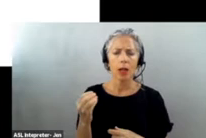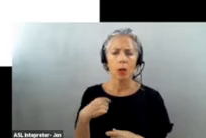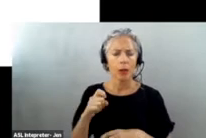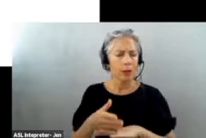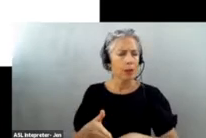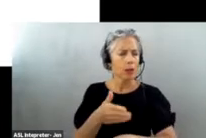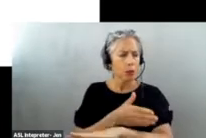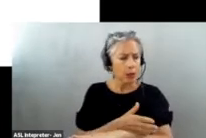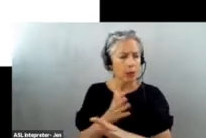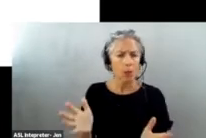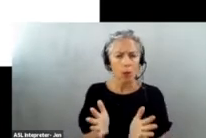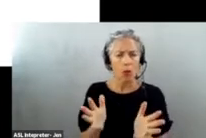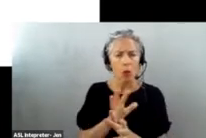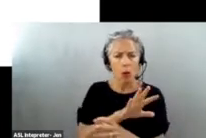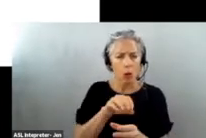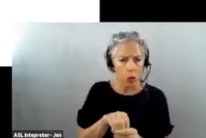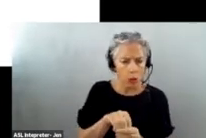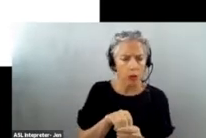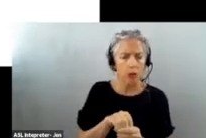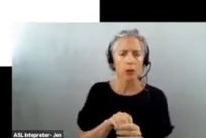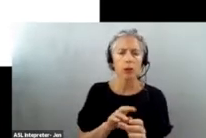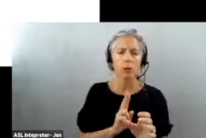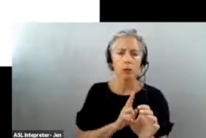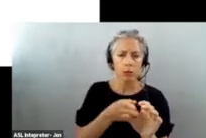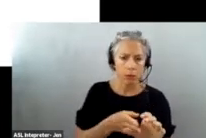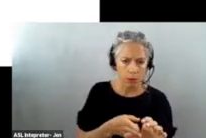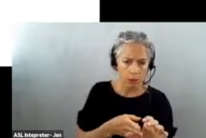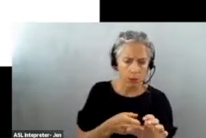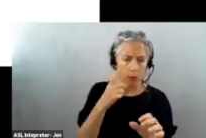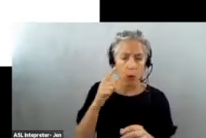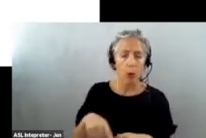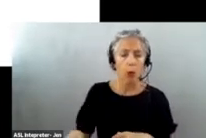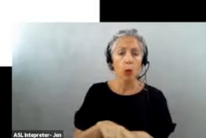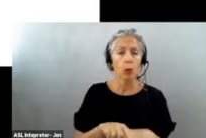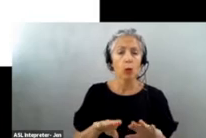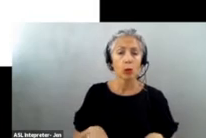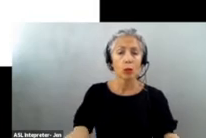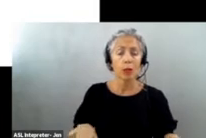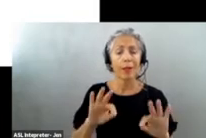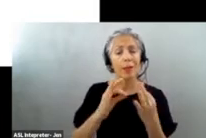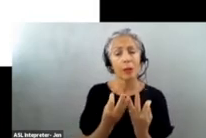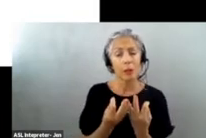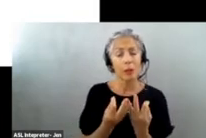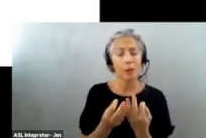increase and promote inclusion and participation for these children and for their families.